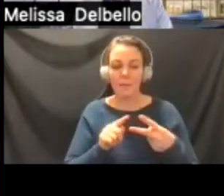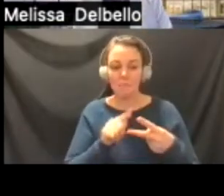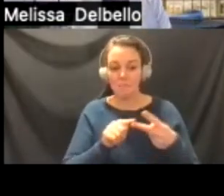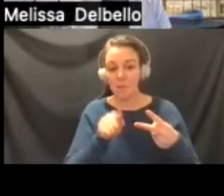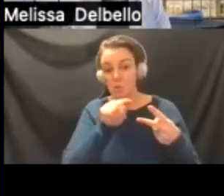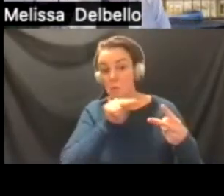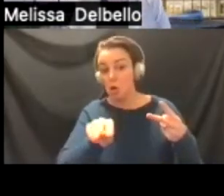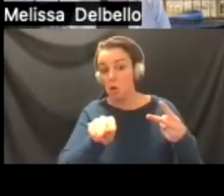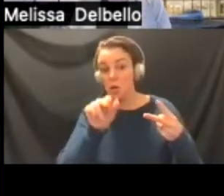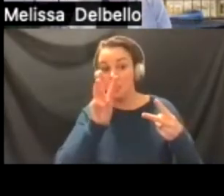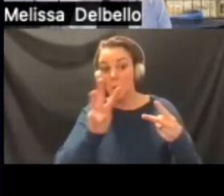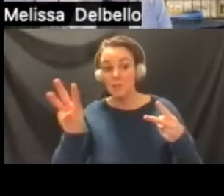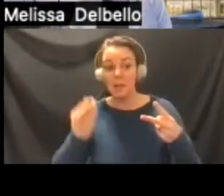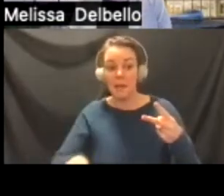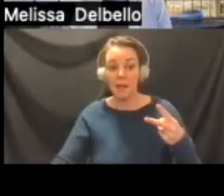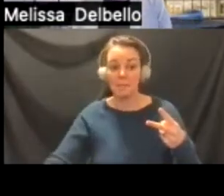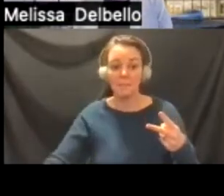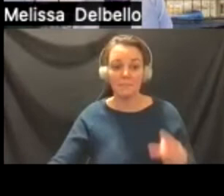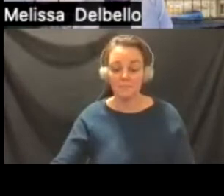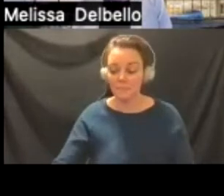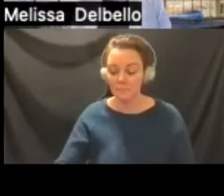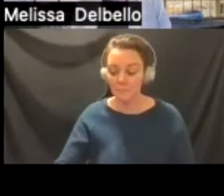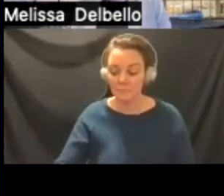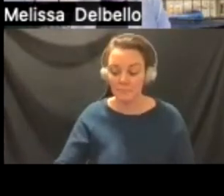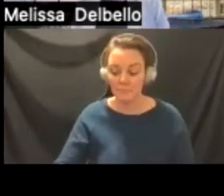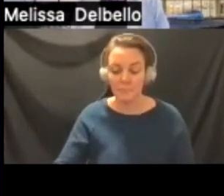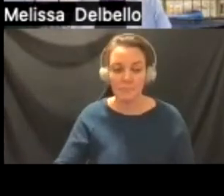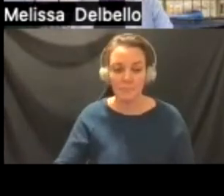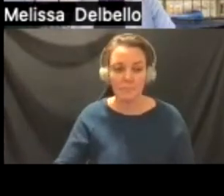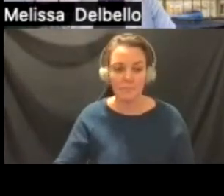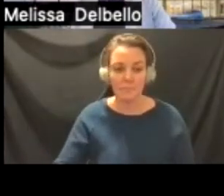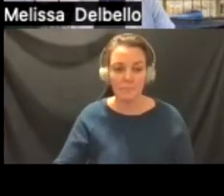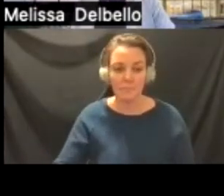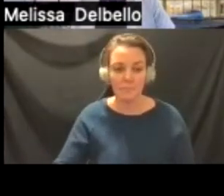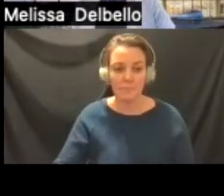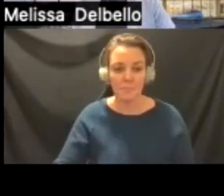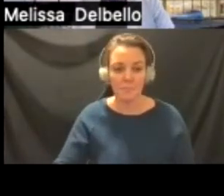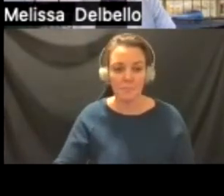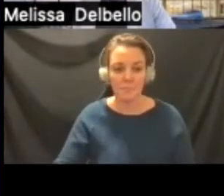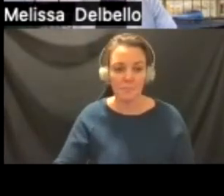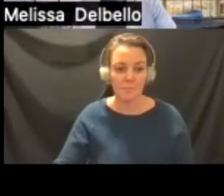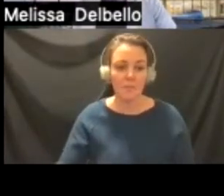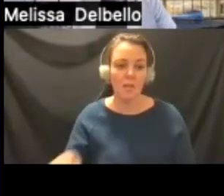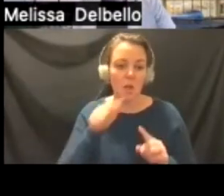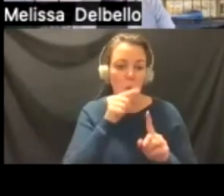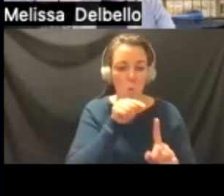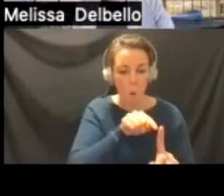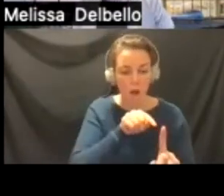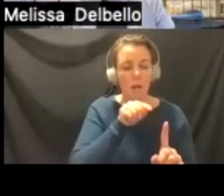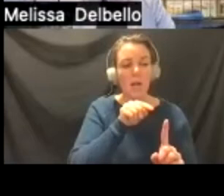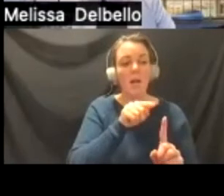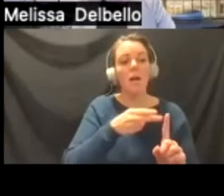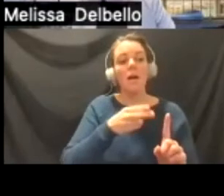to look at the website, and one of them is looking at high-risk offspring, so again, offspring of parents